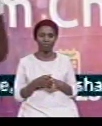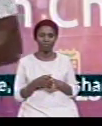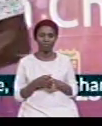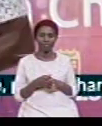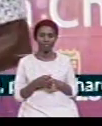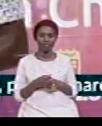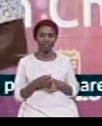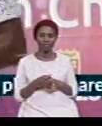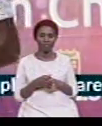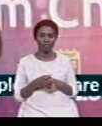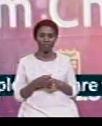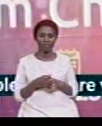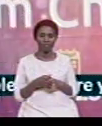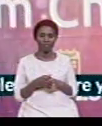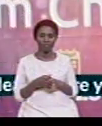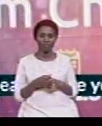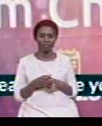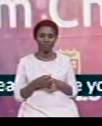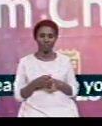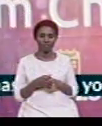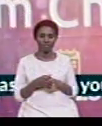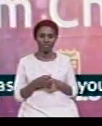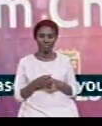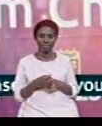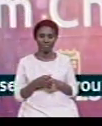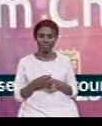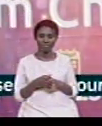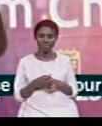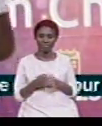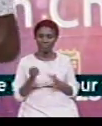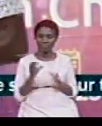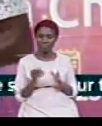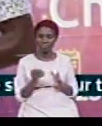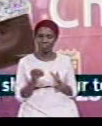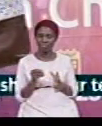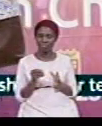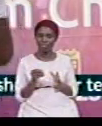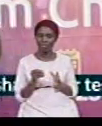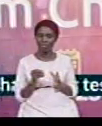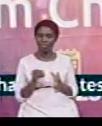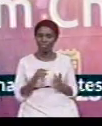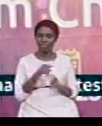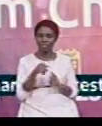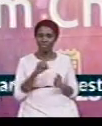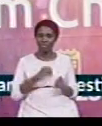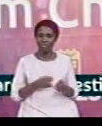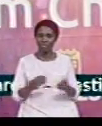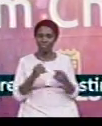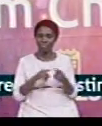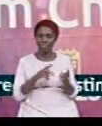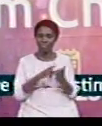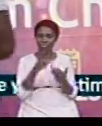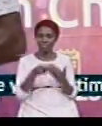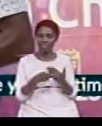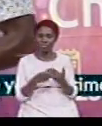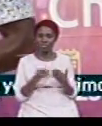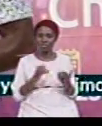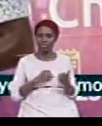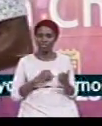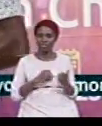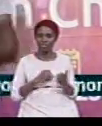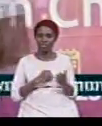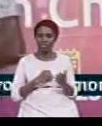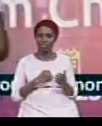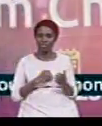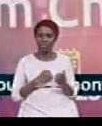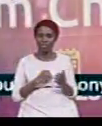when I the program. So since I came to the program, I haven't prayed about the back pain. But today,